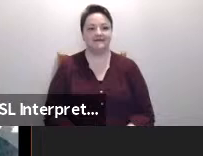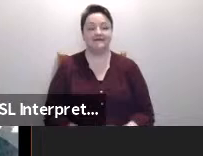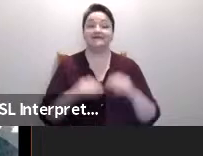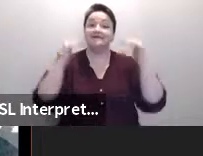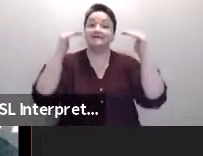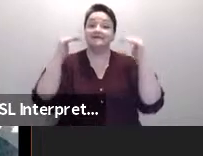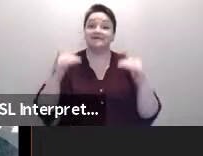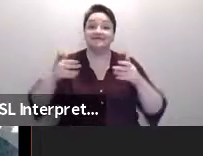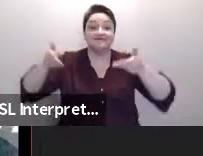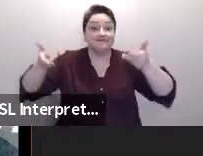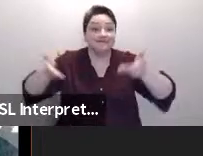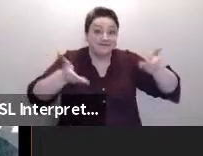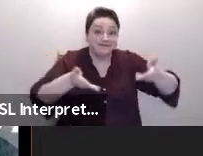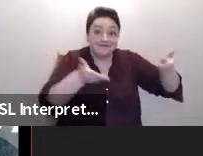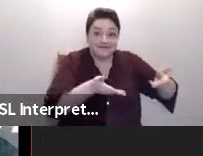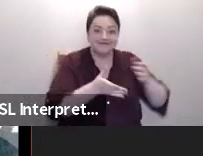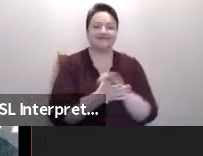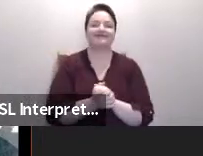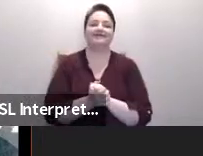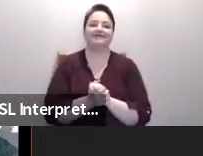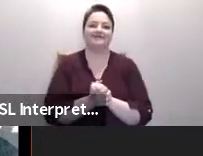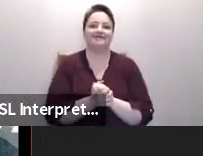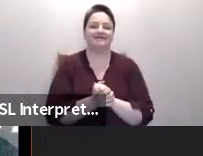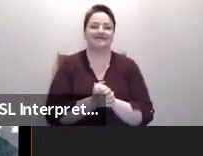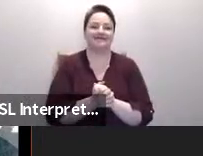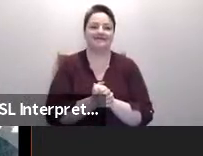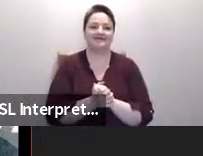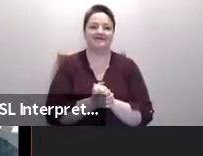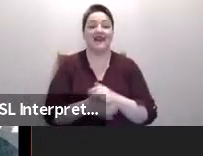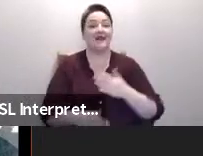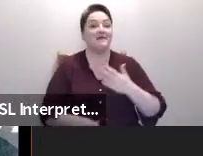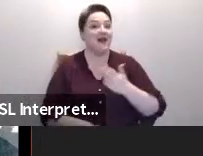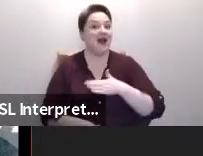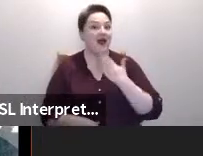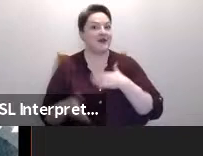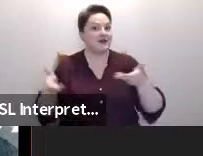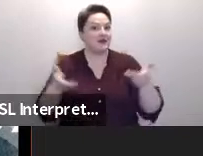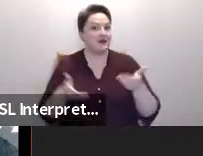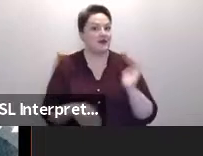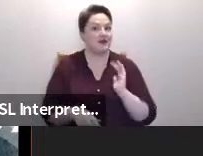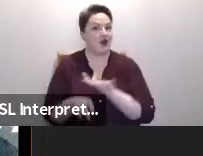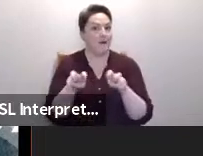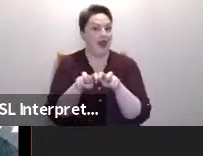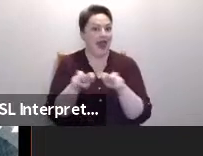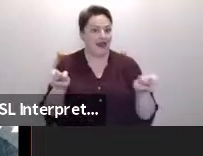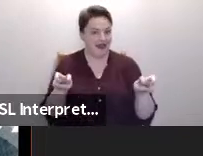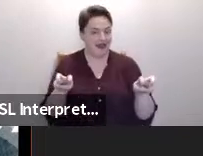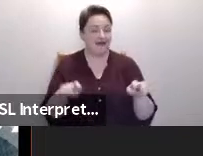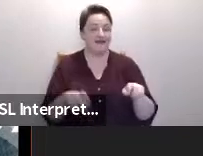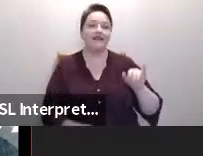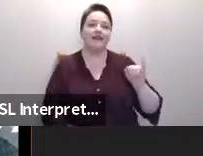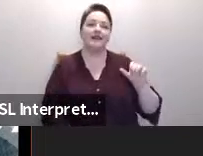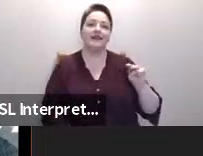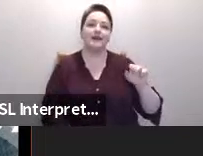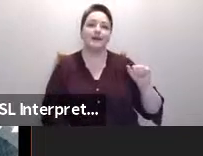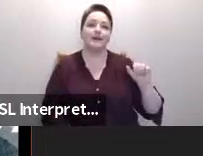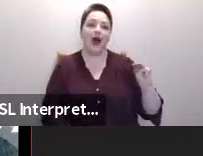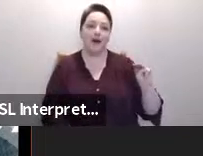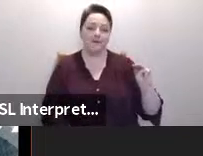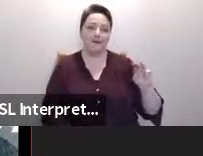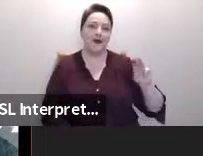Now for introductions. I would like to introduce, as part of our panel, Imam